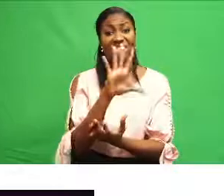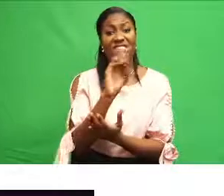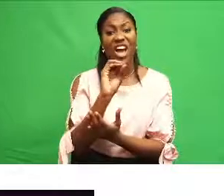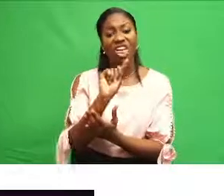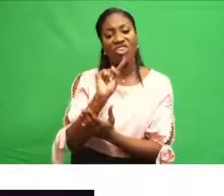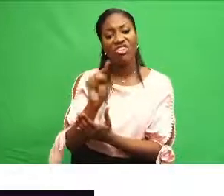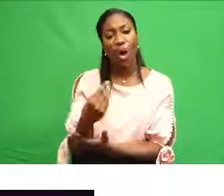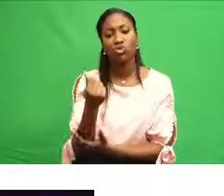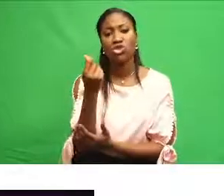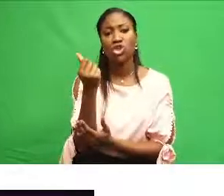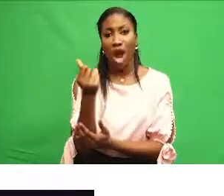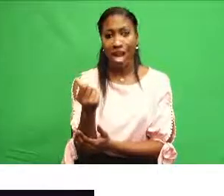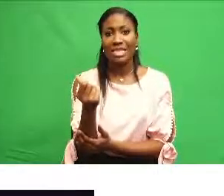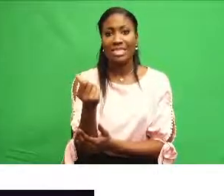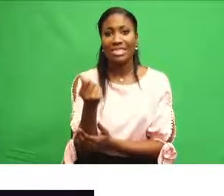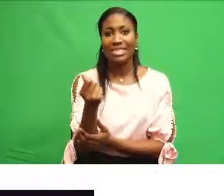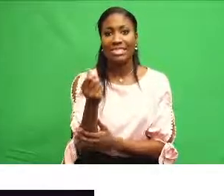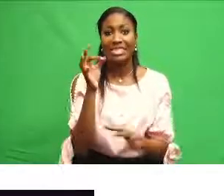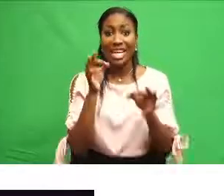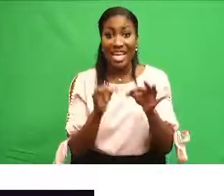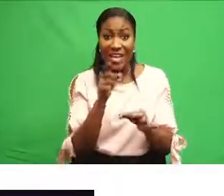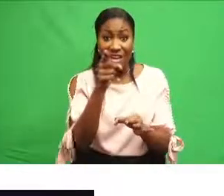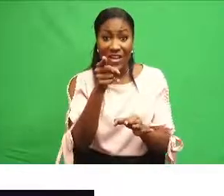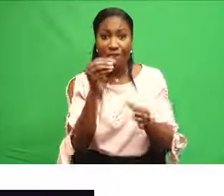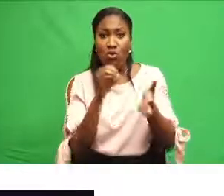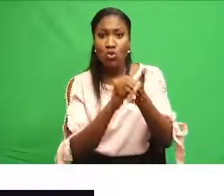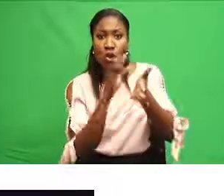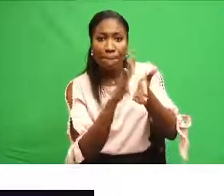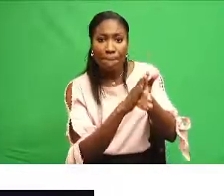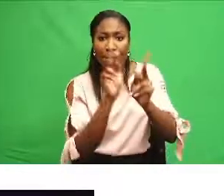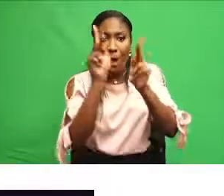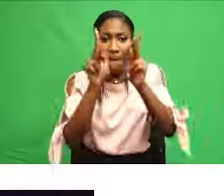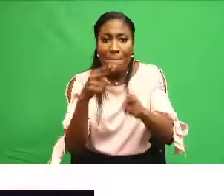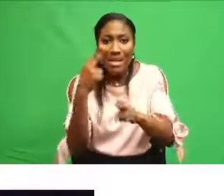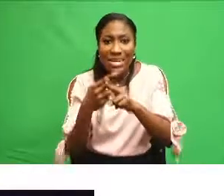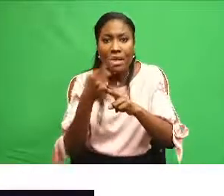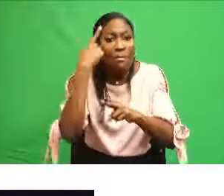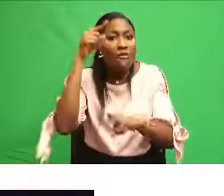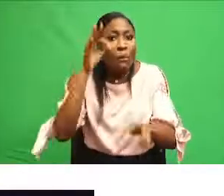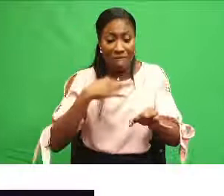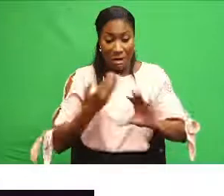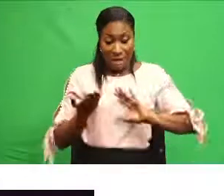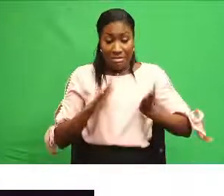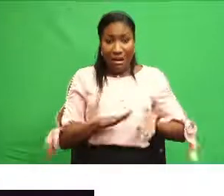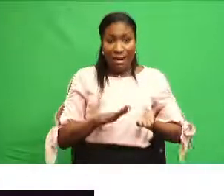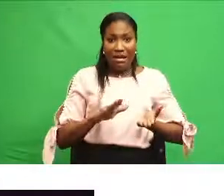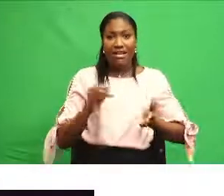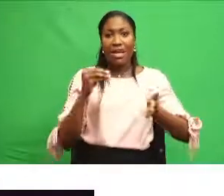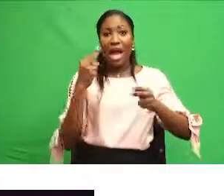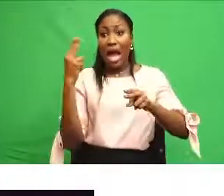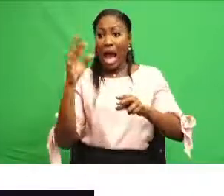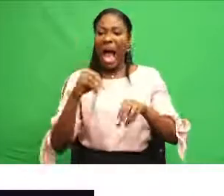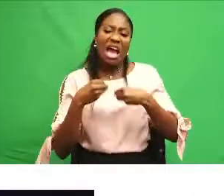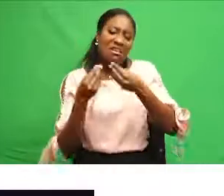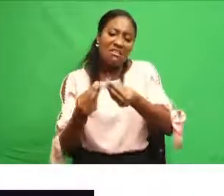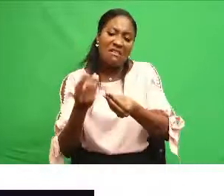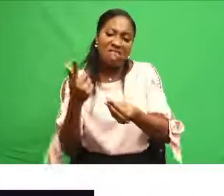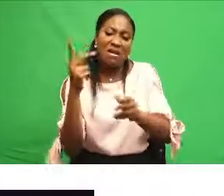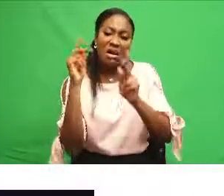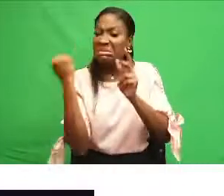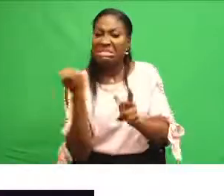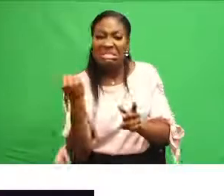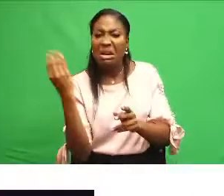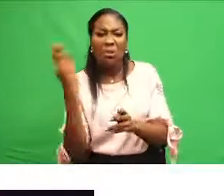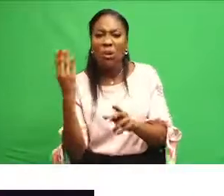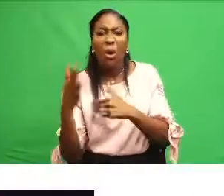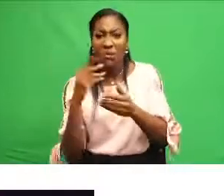a named beneficiary on the account. Those are little things that you want to pay some attention to, because at the time of death,